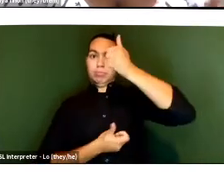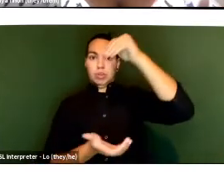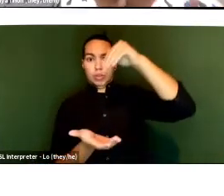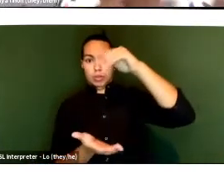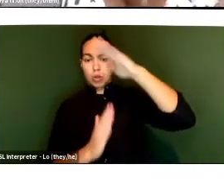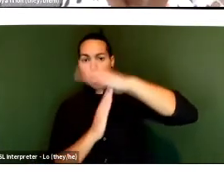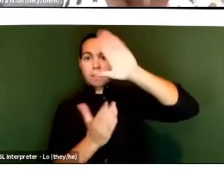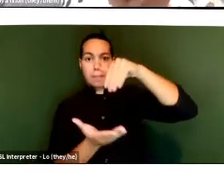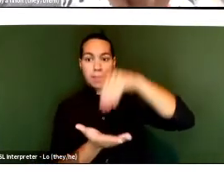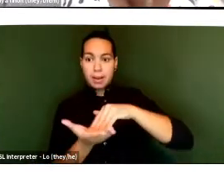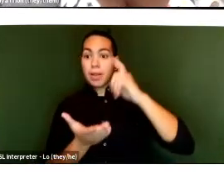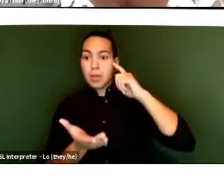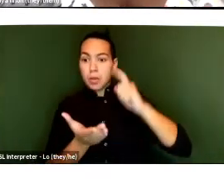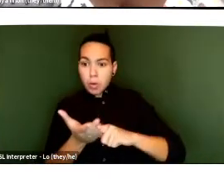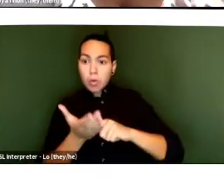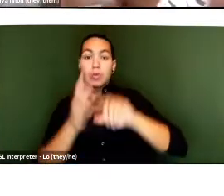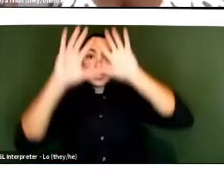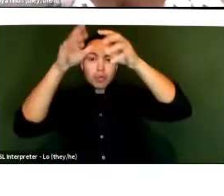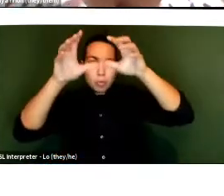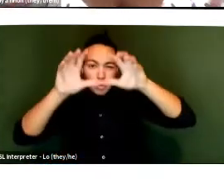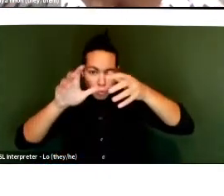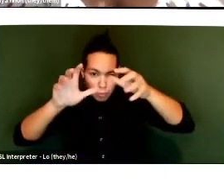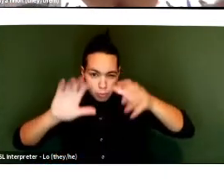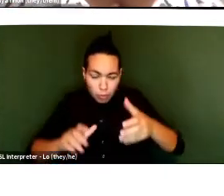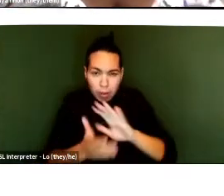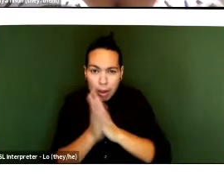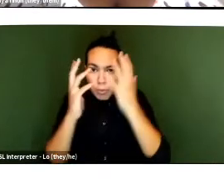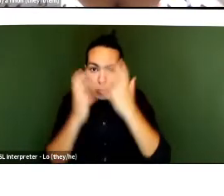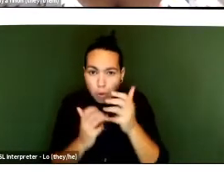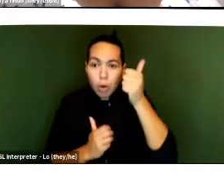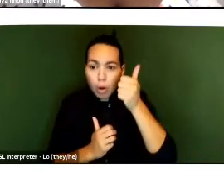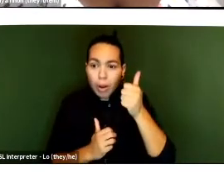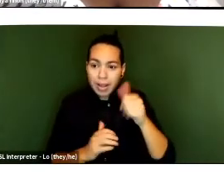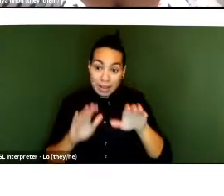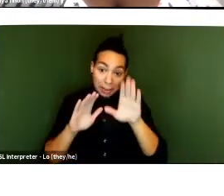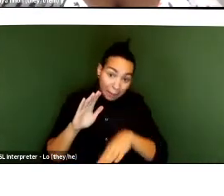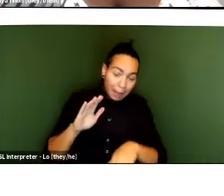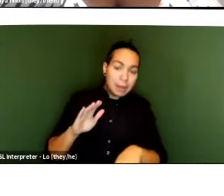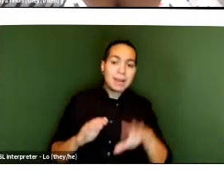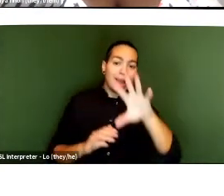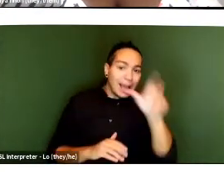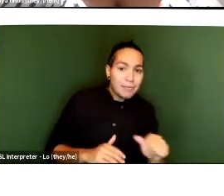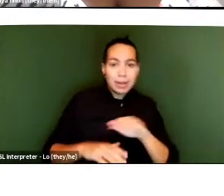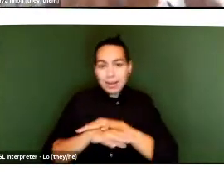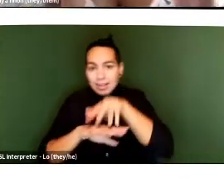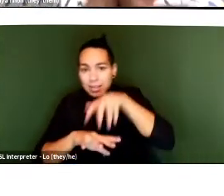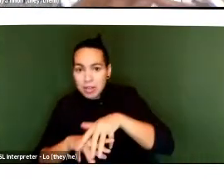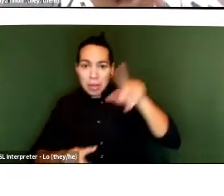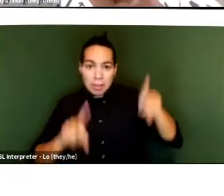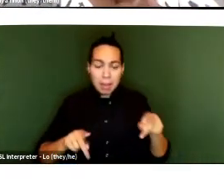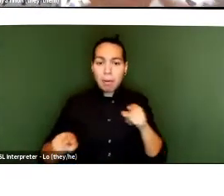Africans and people native to the Americas seen as the least or most inferior. So